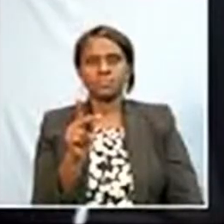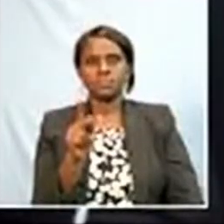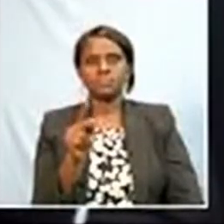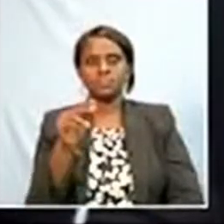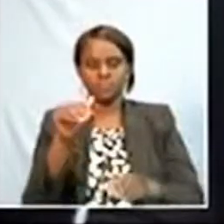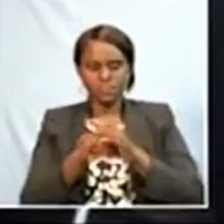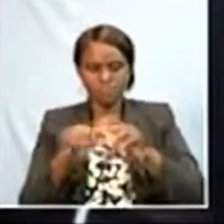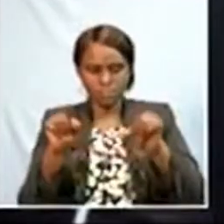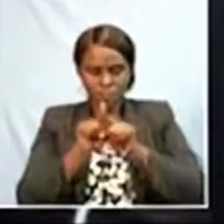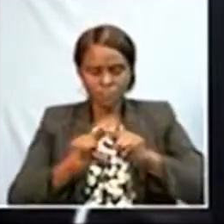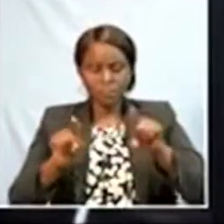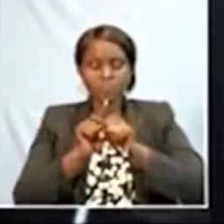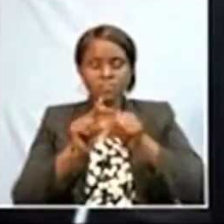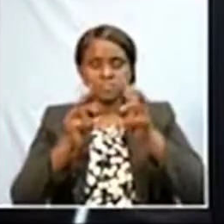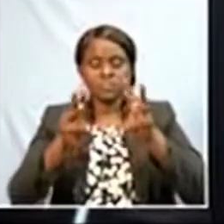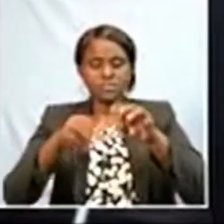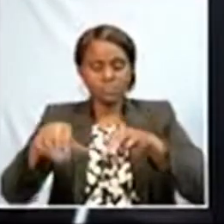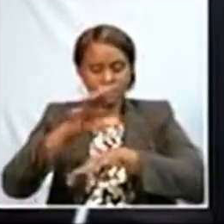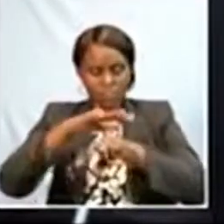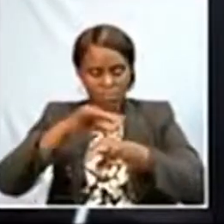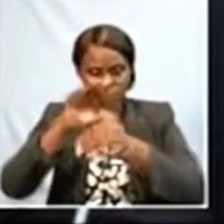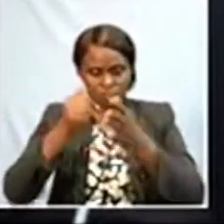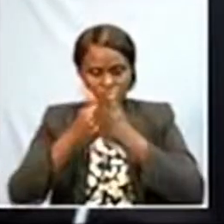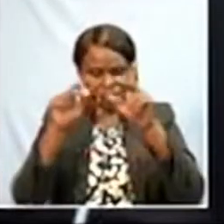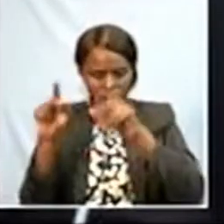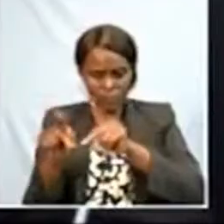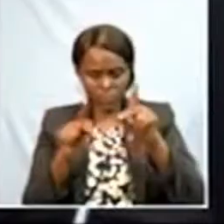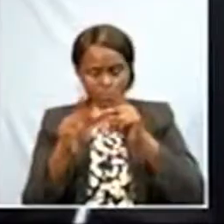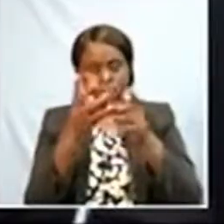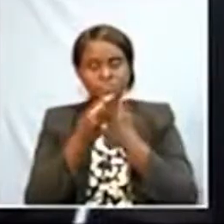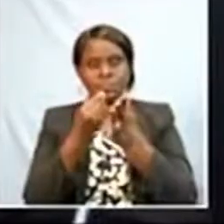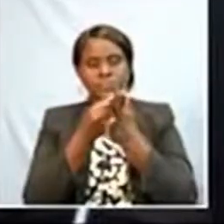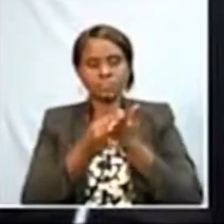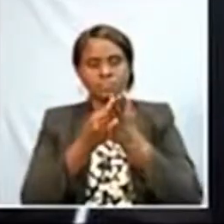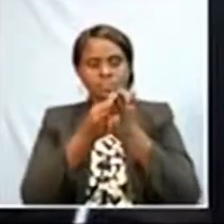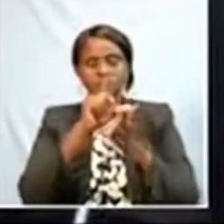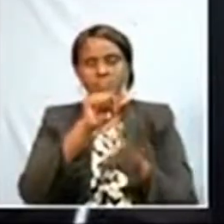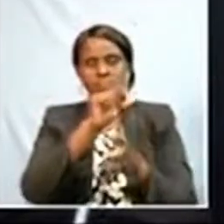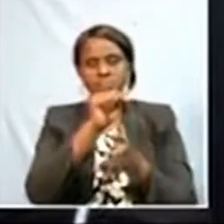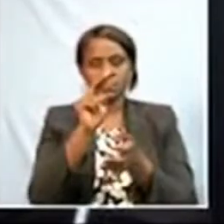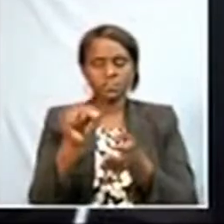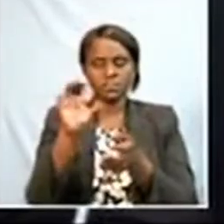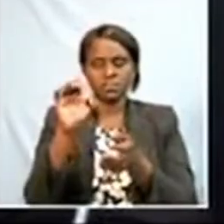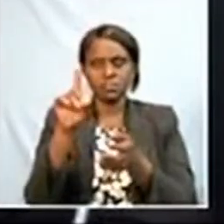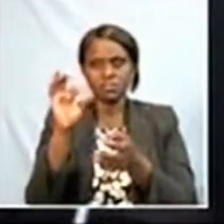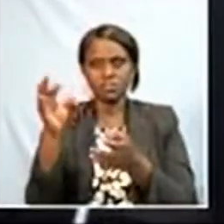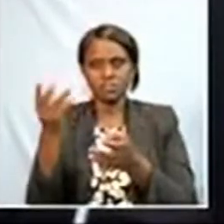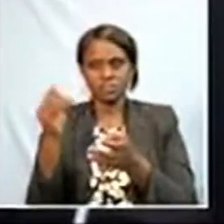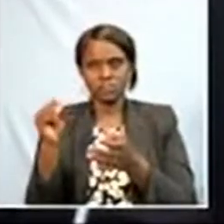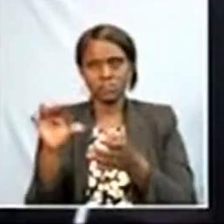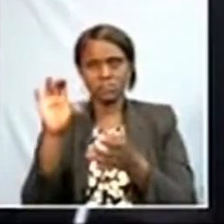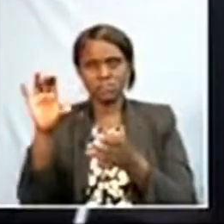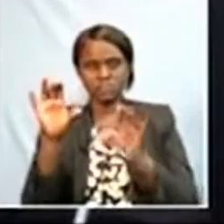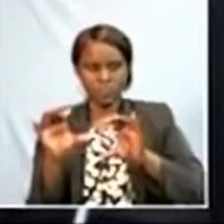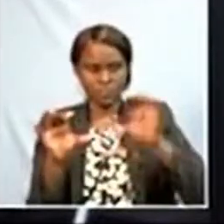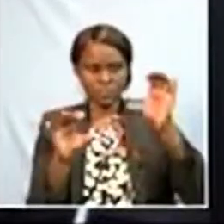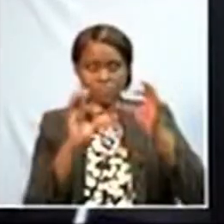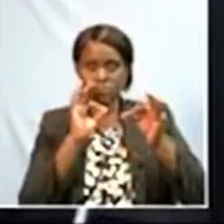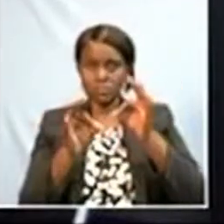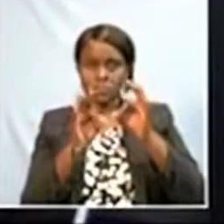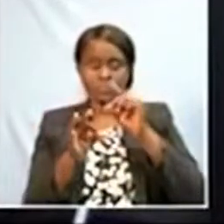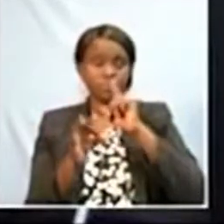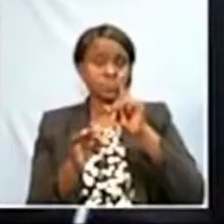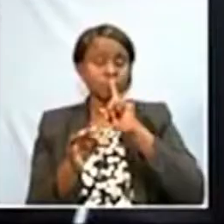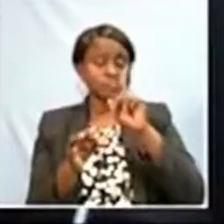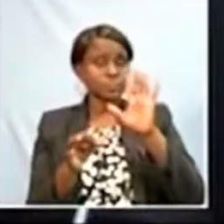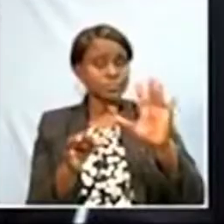In this regard, the overall performance of the grants component of the 2022 and 2023 CDF allocation is adverse if the